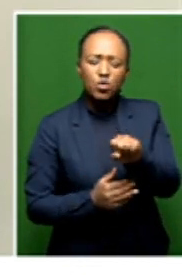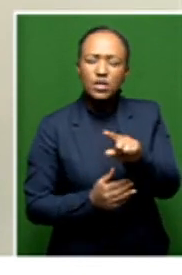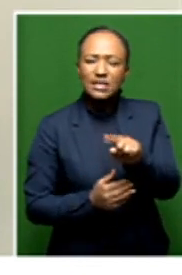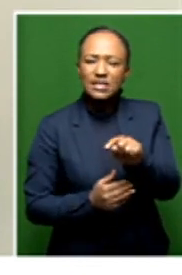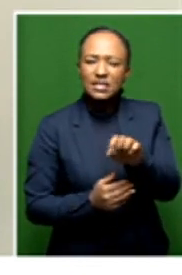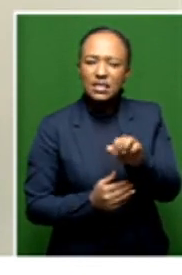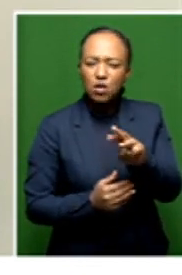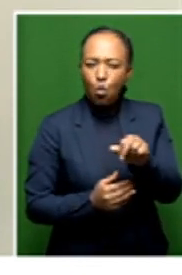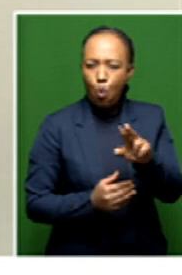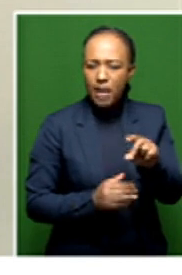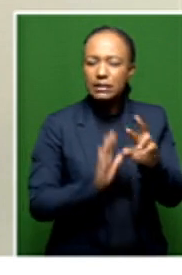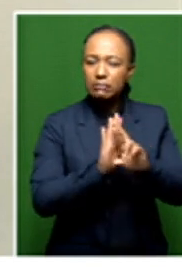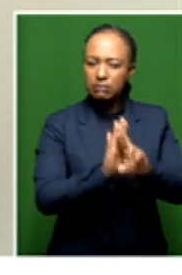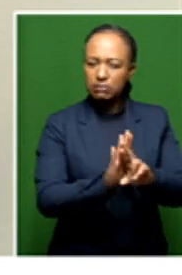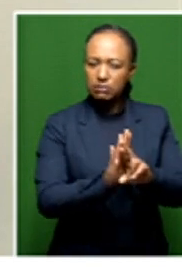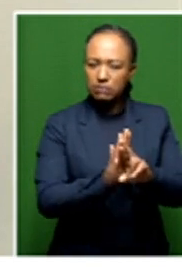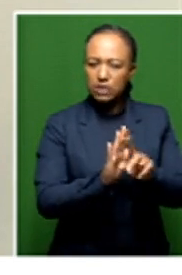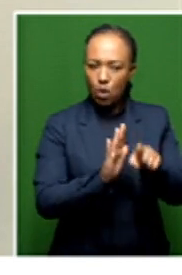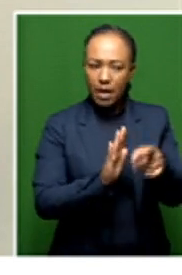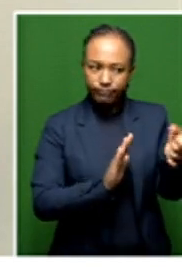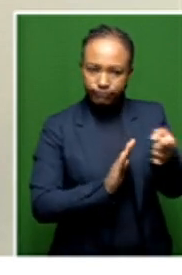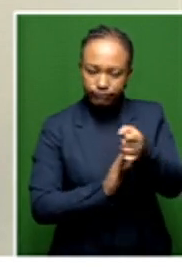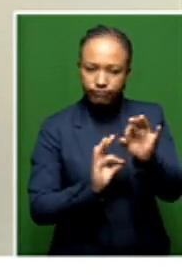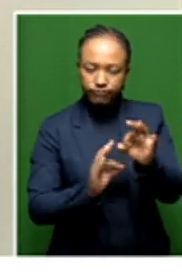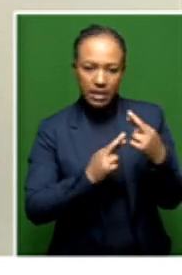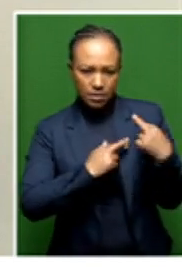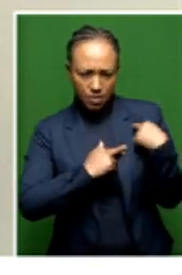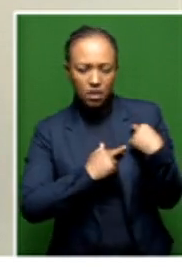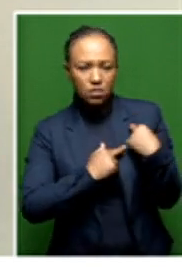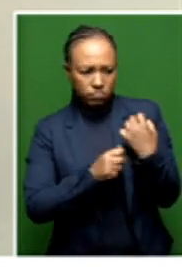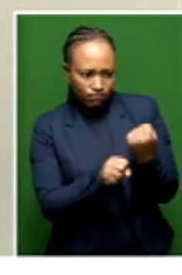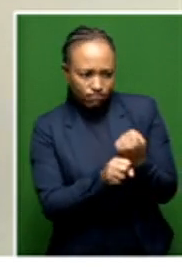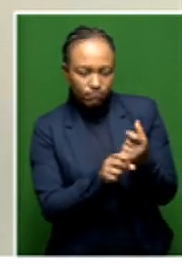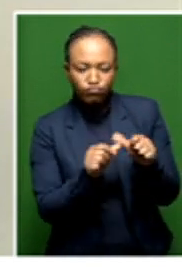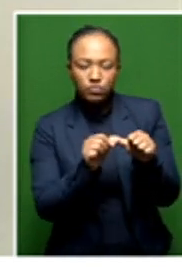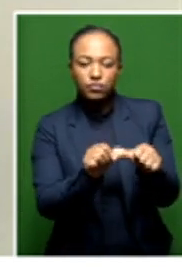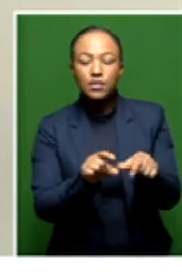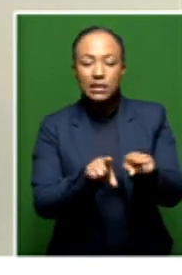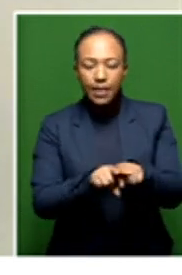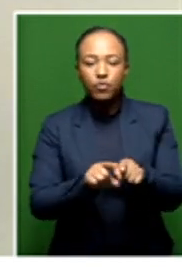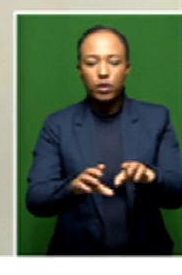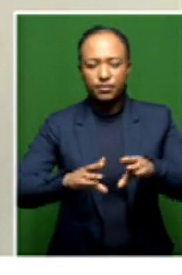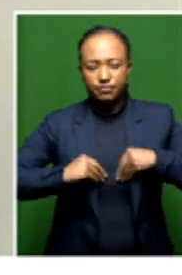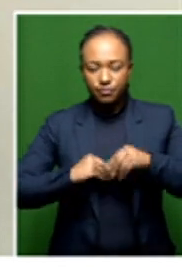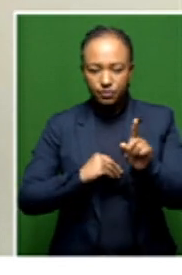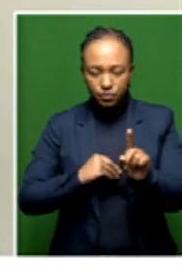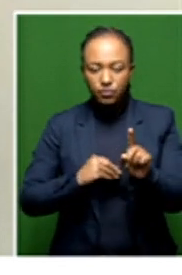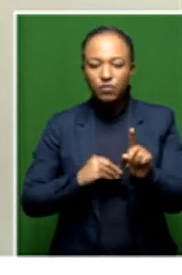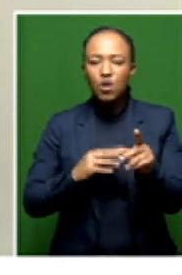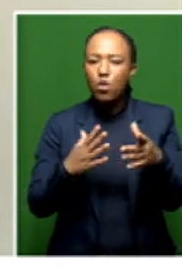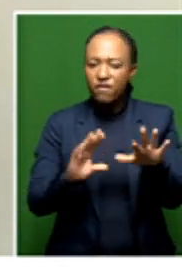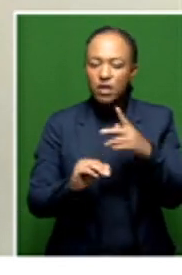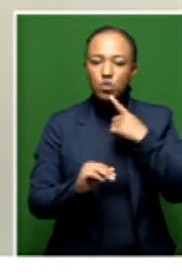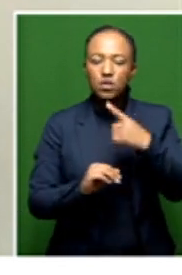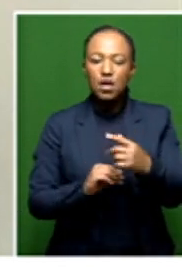work and the responsibility that they have, and also appreciate that, as we have said, that